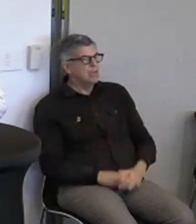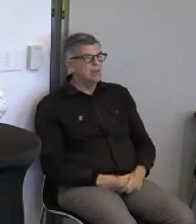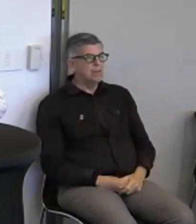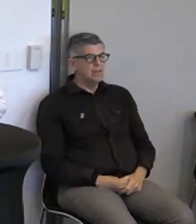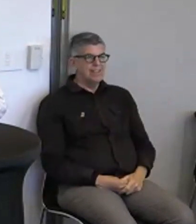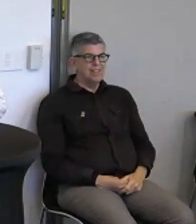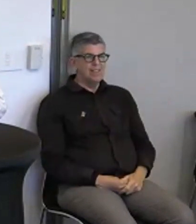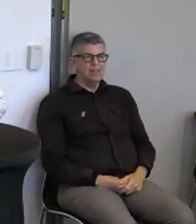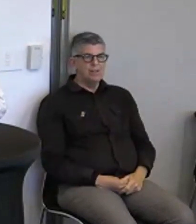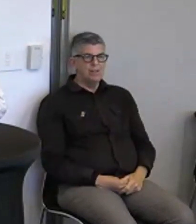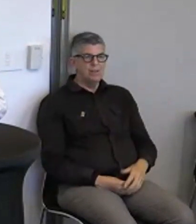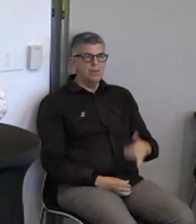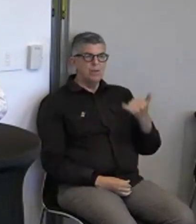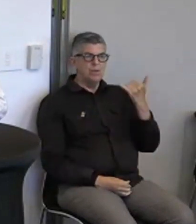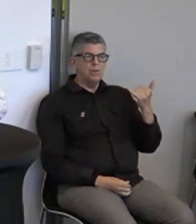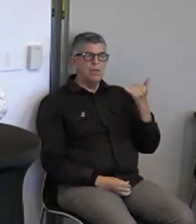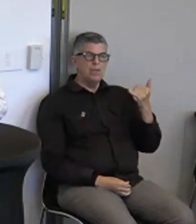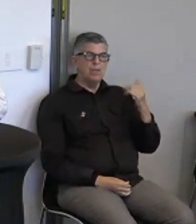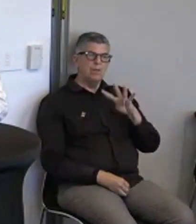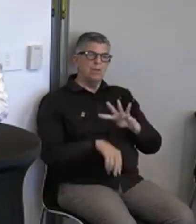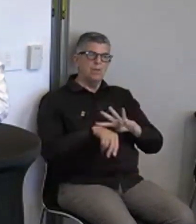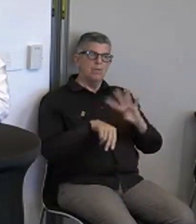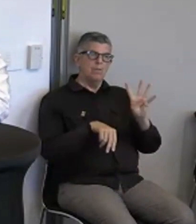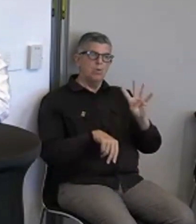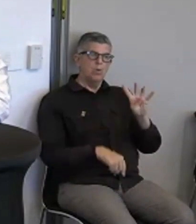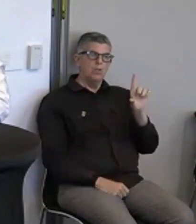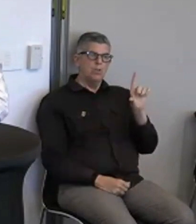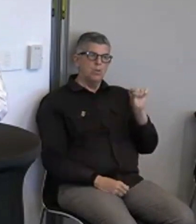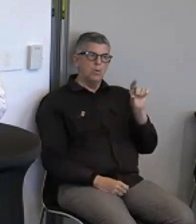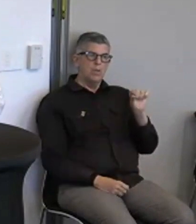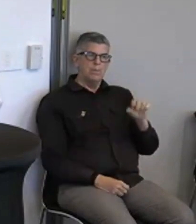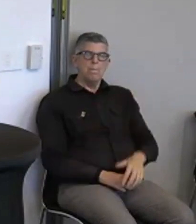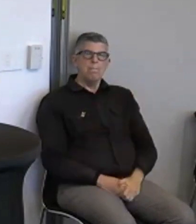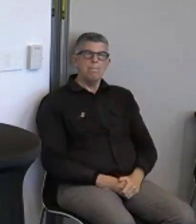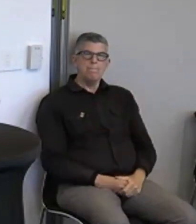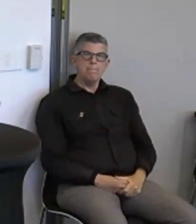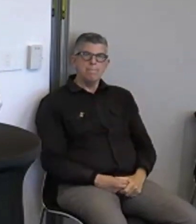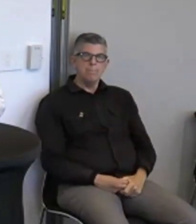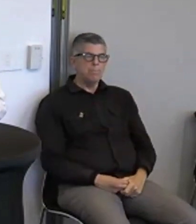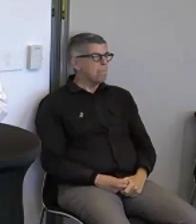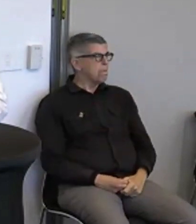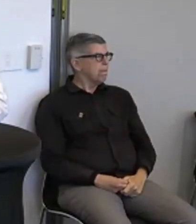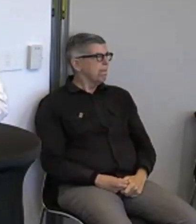it's just about 20 after 22 after. Maybe.